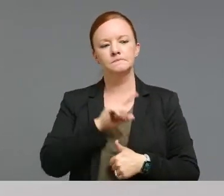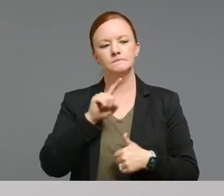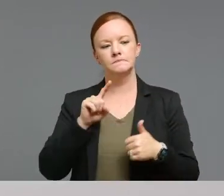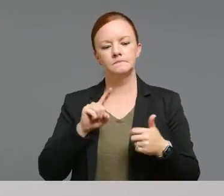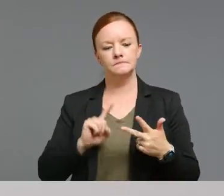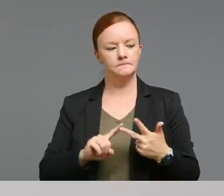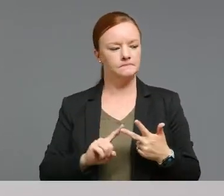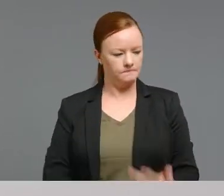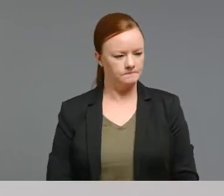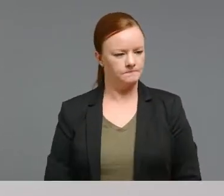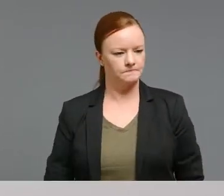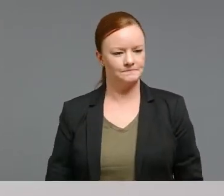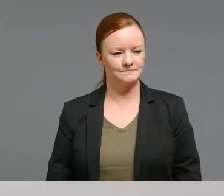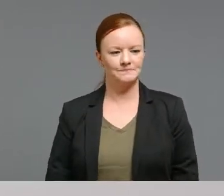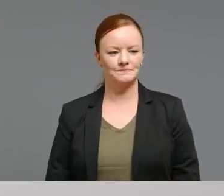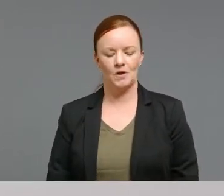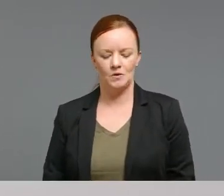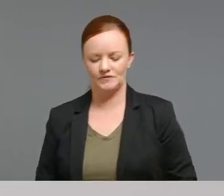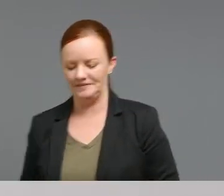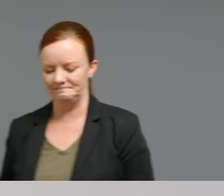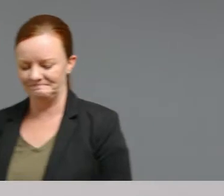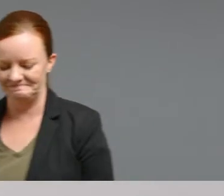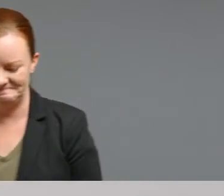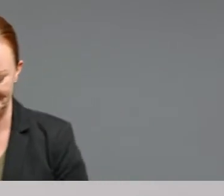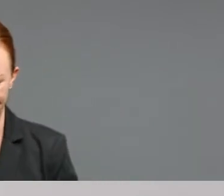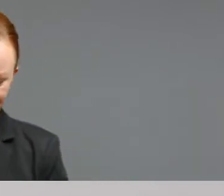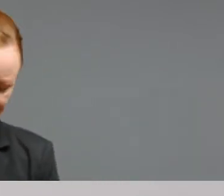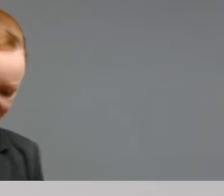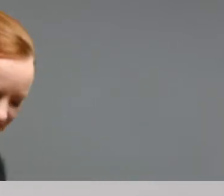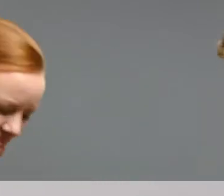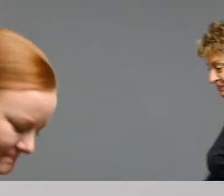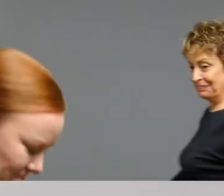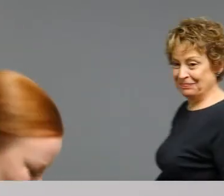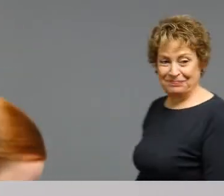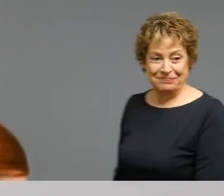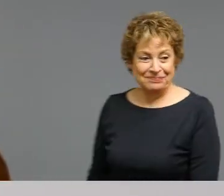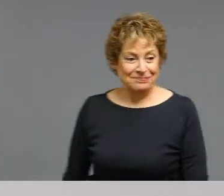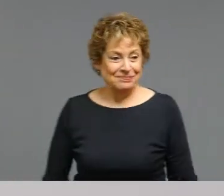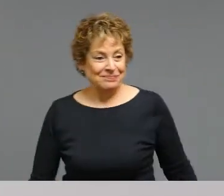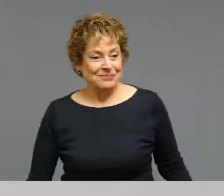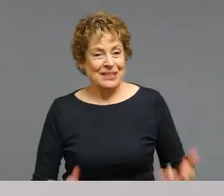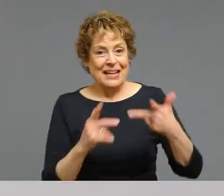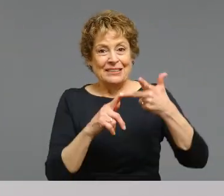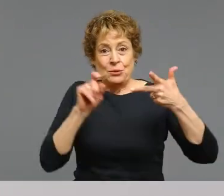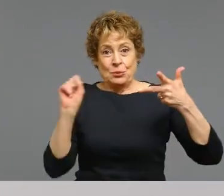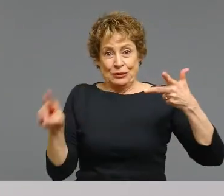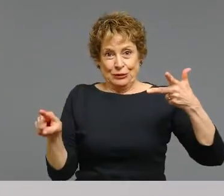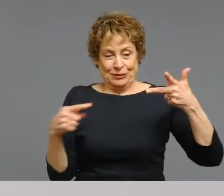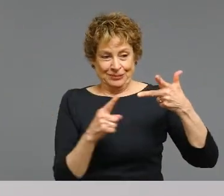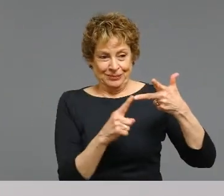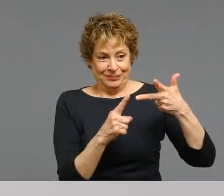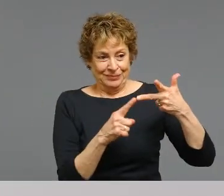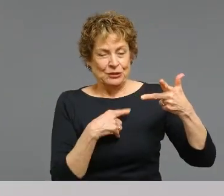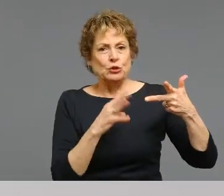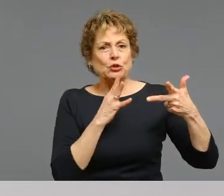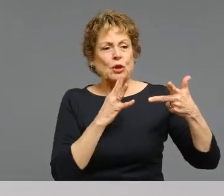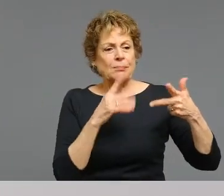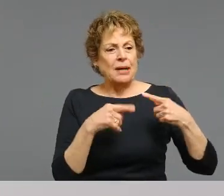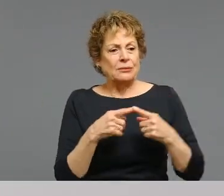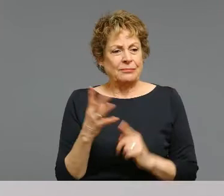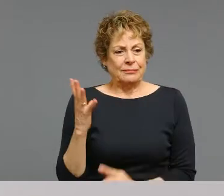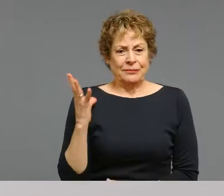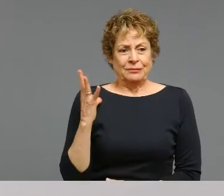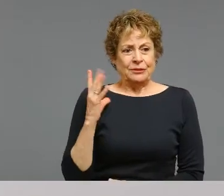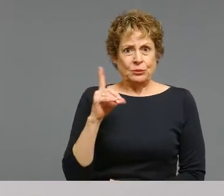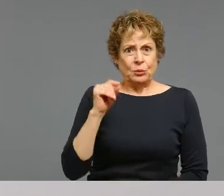Okay. Finally, and you talked about this in terms of the trend and the charts that we went, from 20,000 vaccinations a day